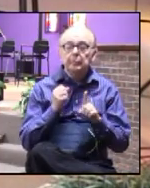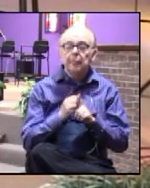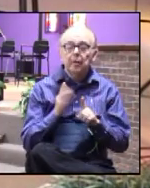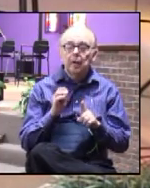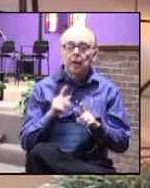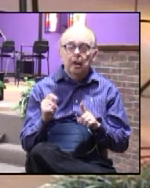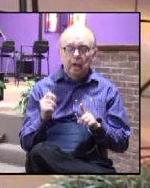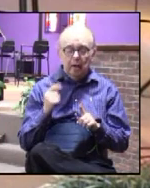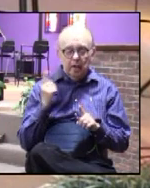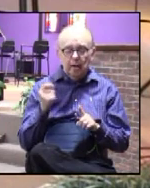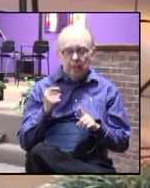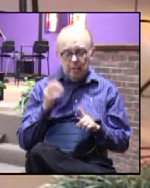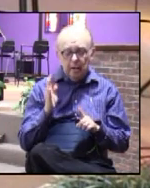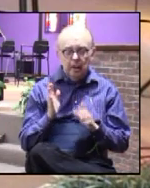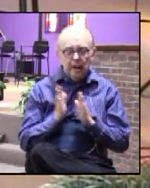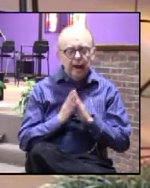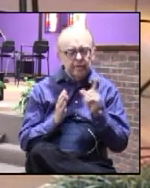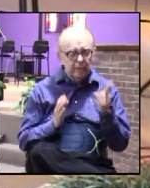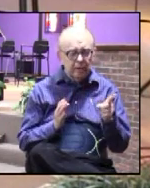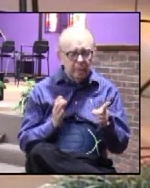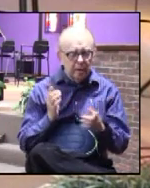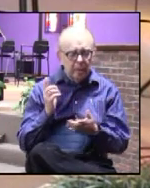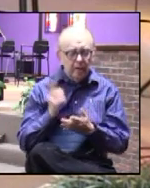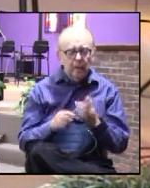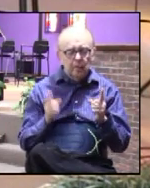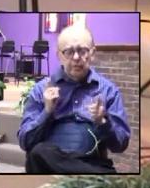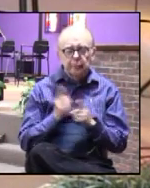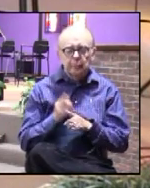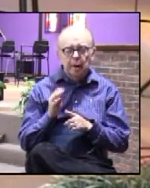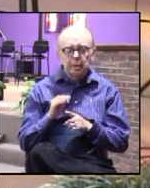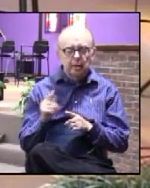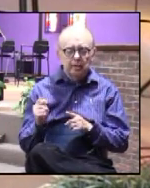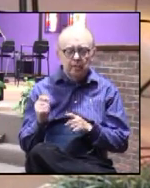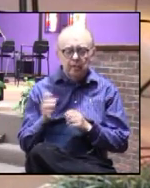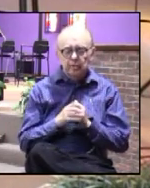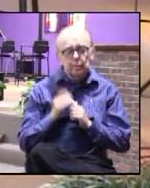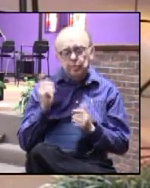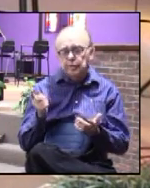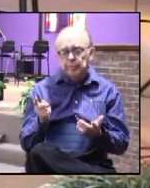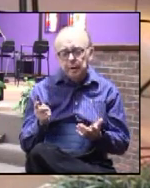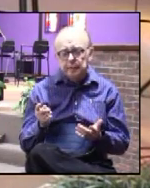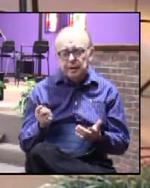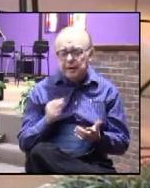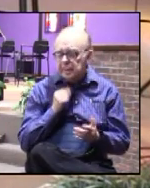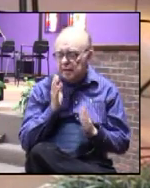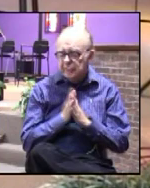I don't think that God asks you what is the right beat to worship him.